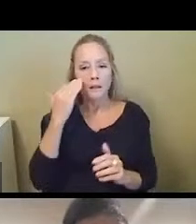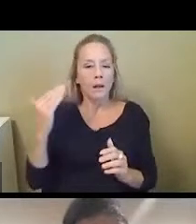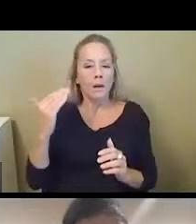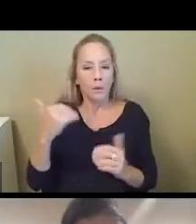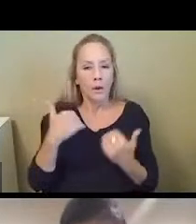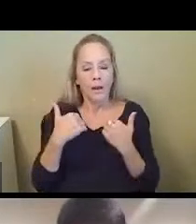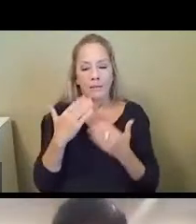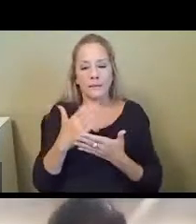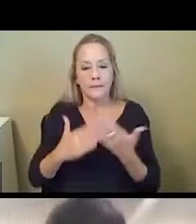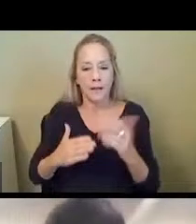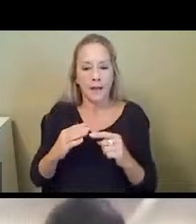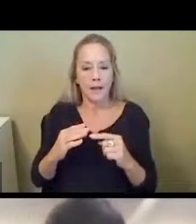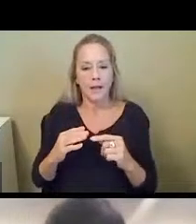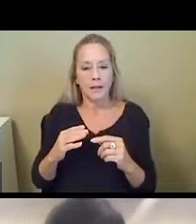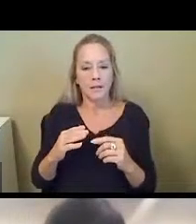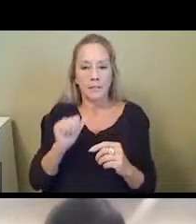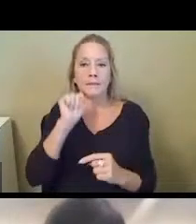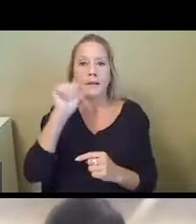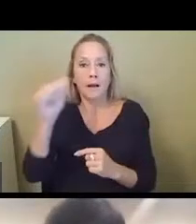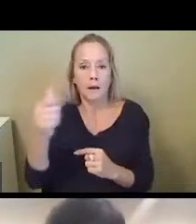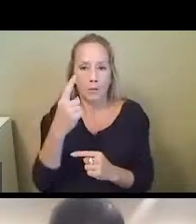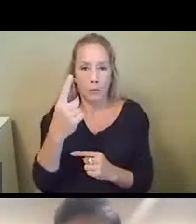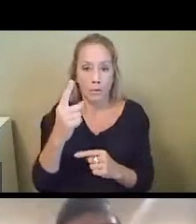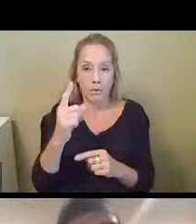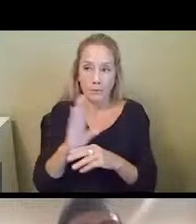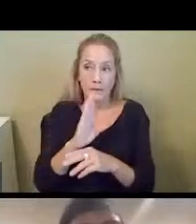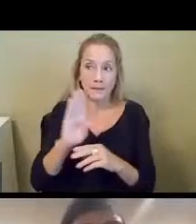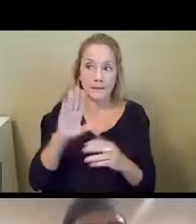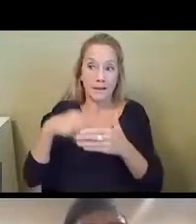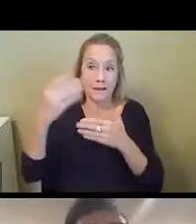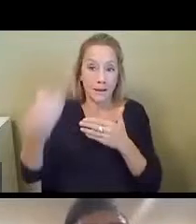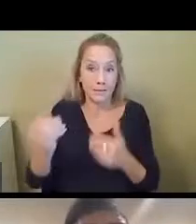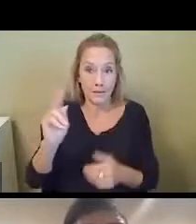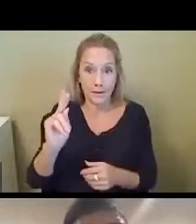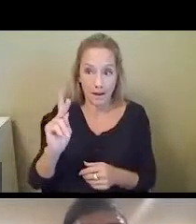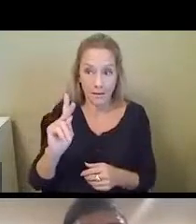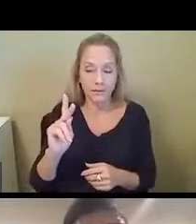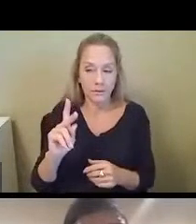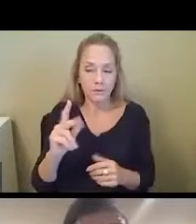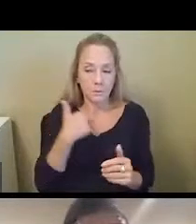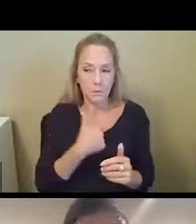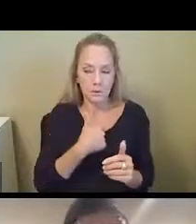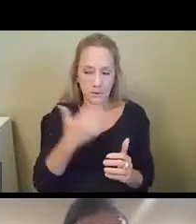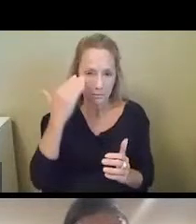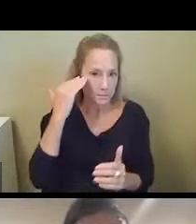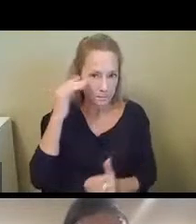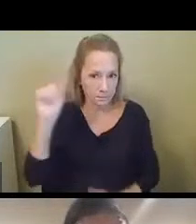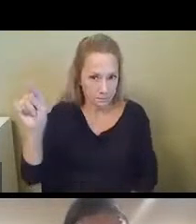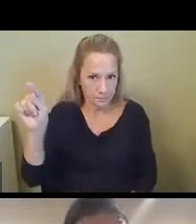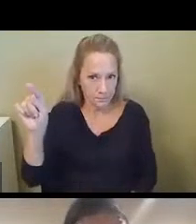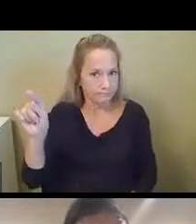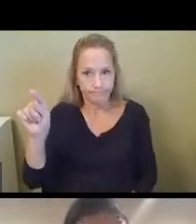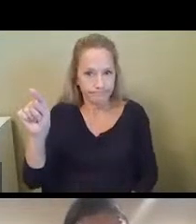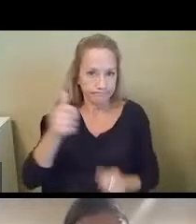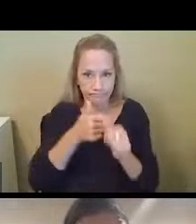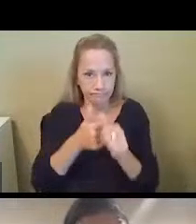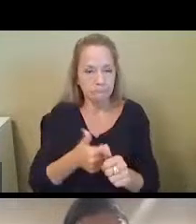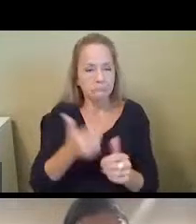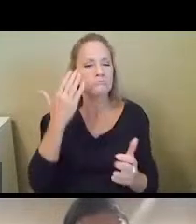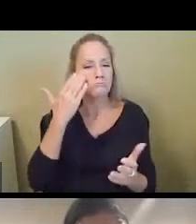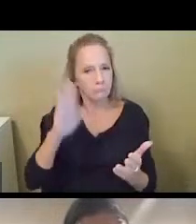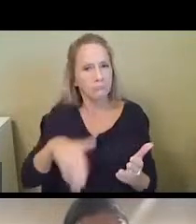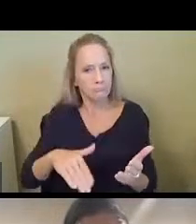major entity that is outside the city of Knoxville that's been noted. And, you know, again, that's going to happen. There's going to